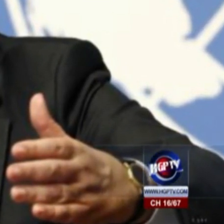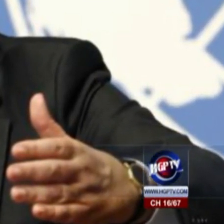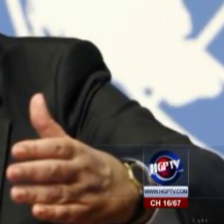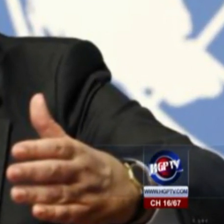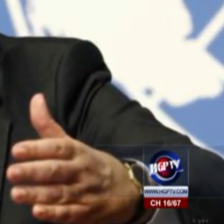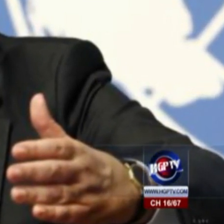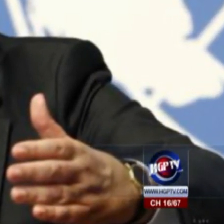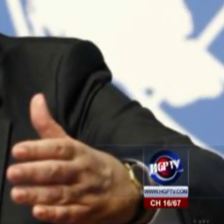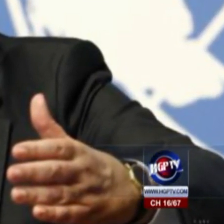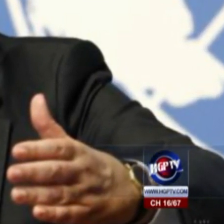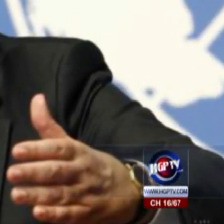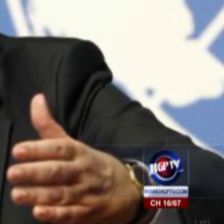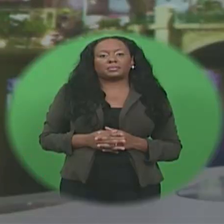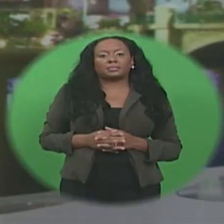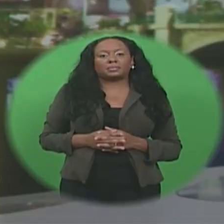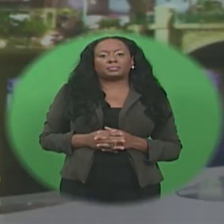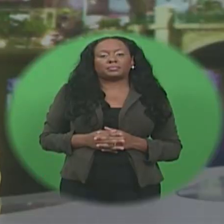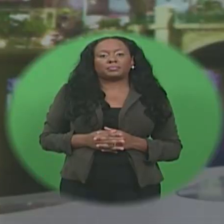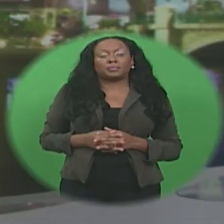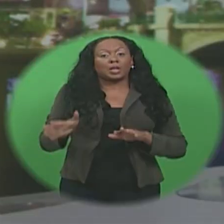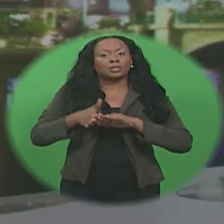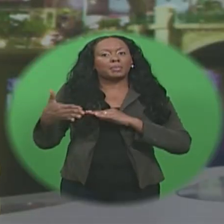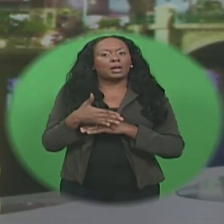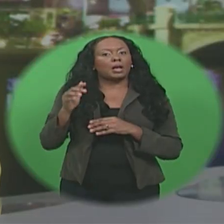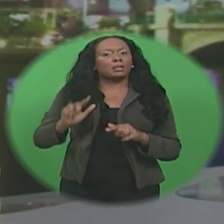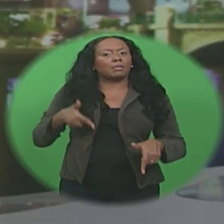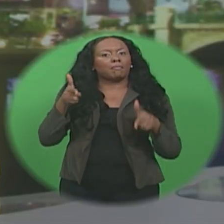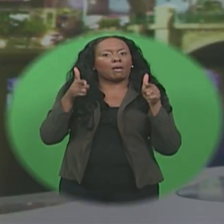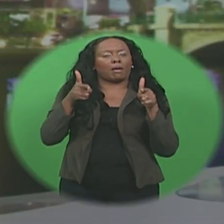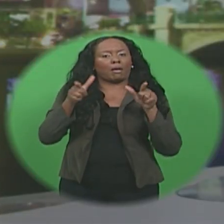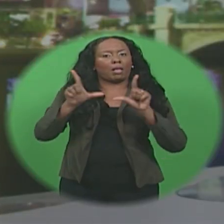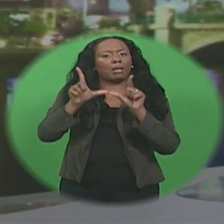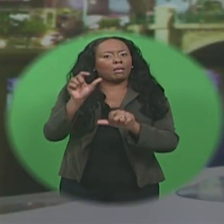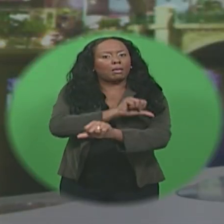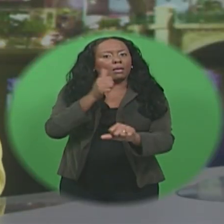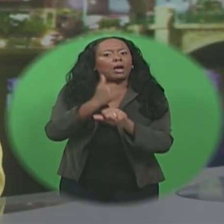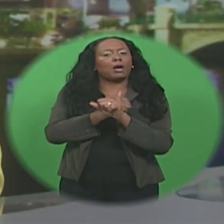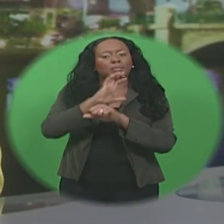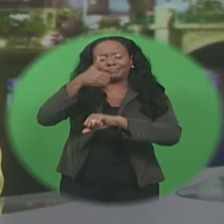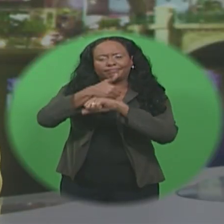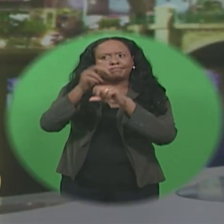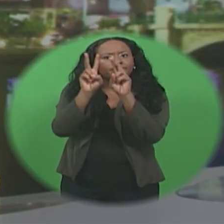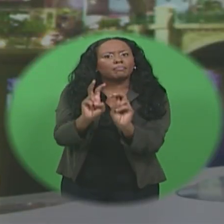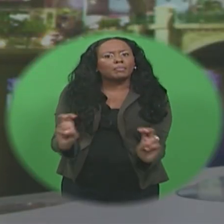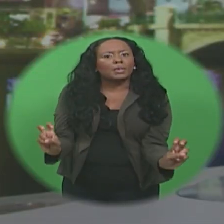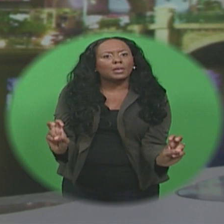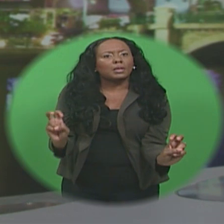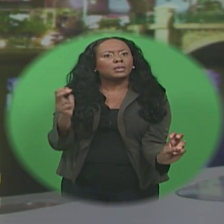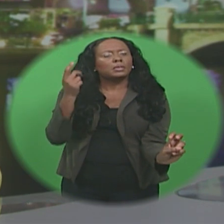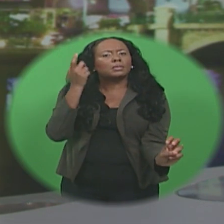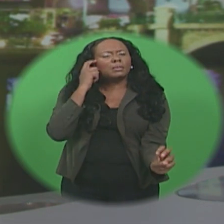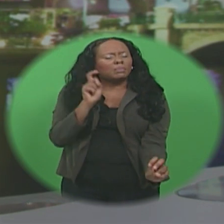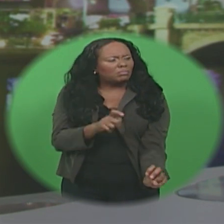decades-old controversy to the ICJ. Jamaica's Firearm Licensing Authority has launched an investigation to